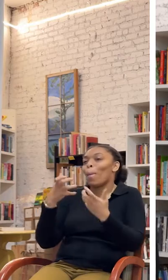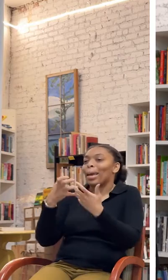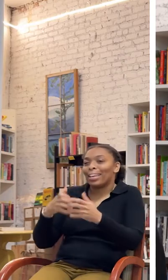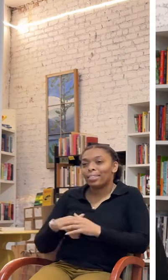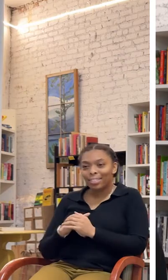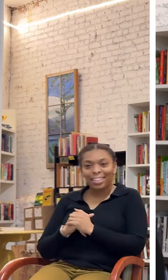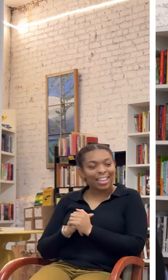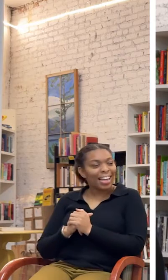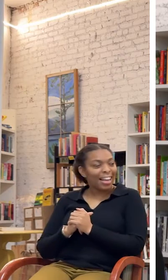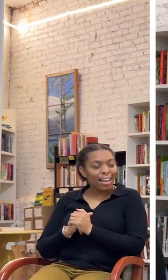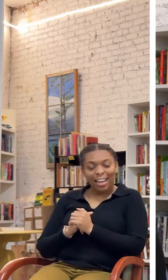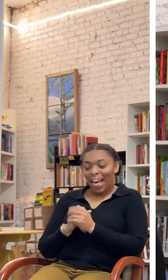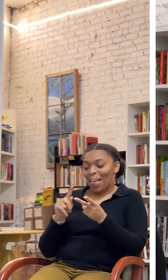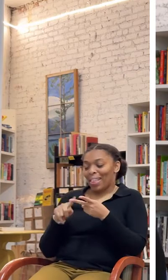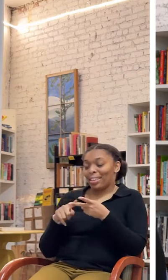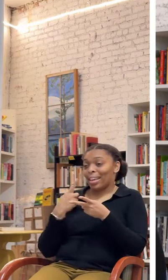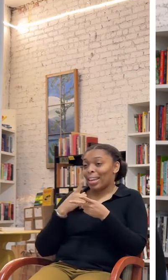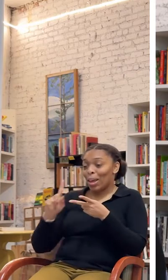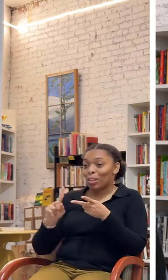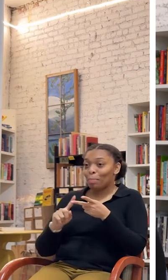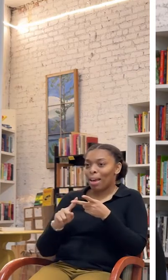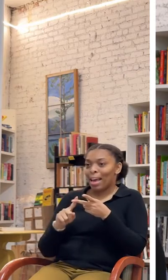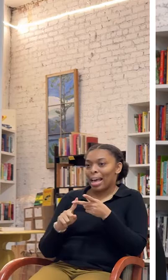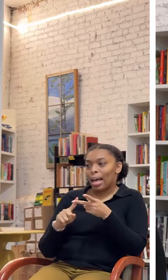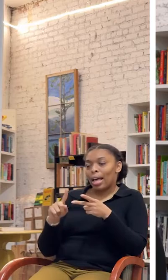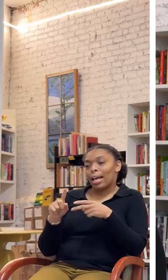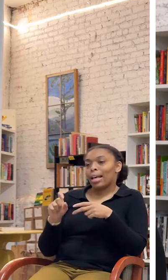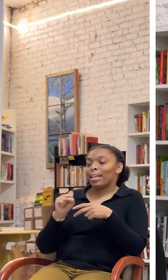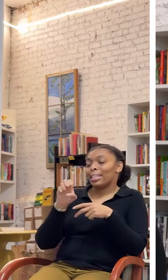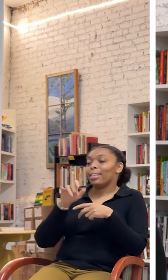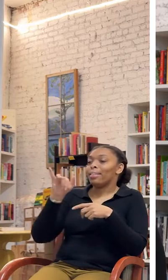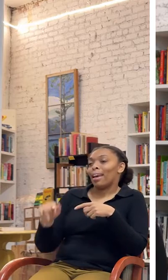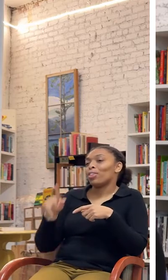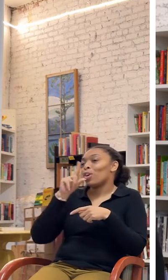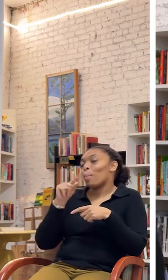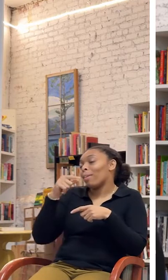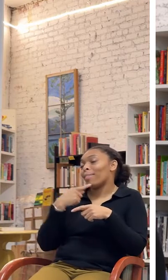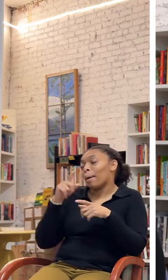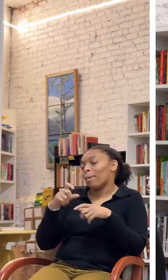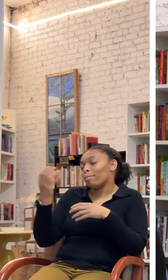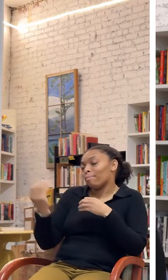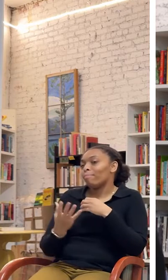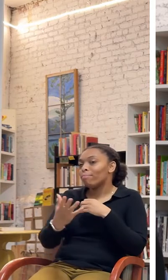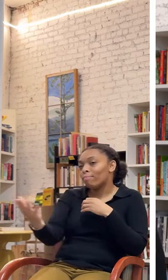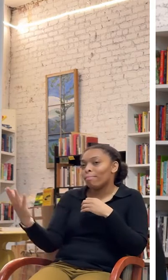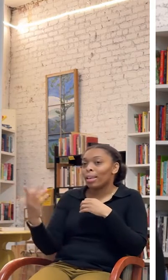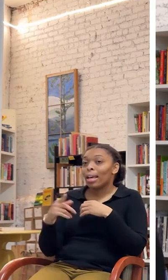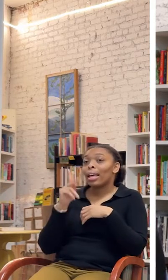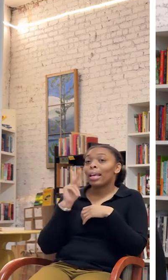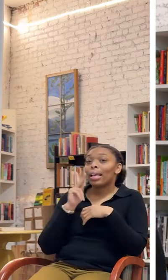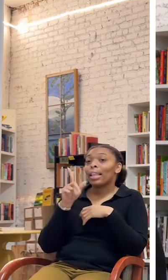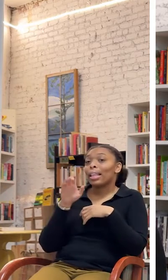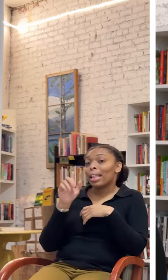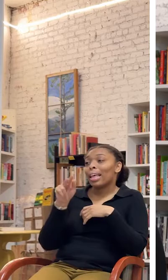then the second announcement, a very sexy little bird told me that I have to say this. Kleaver has also been